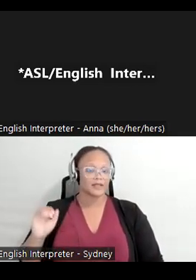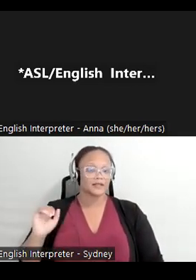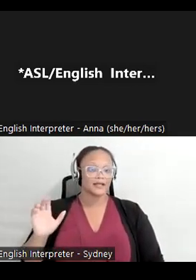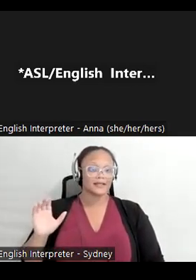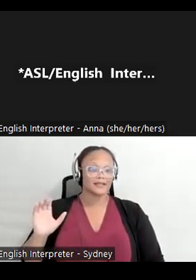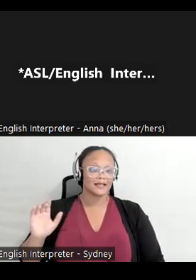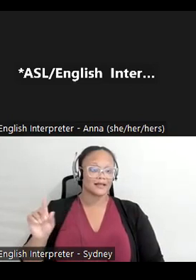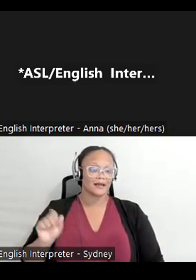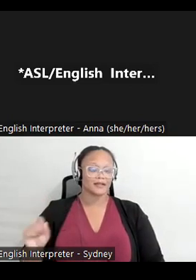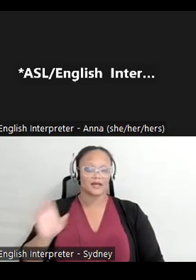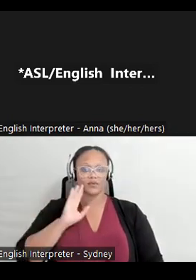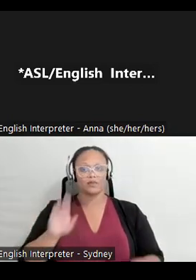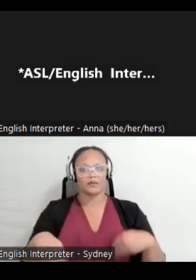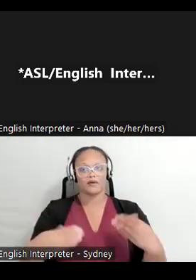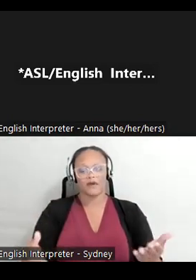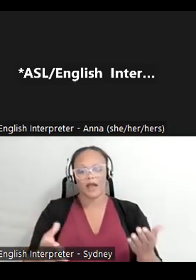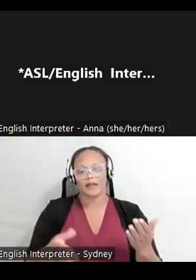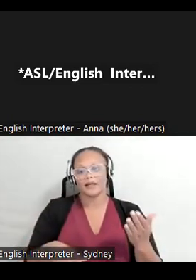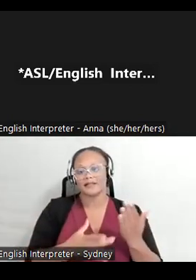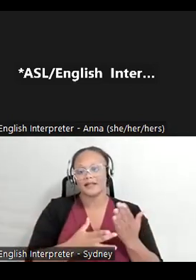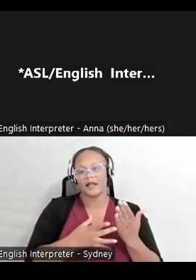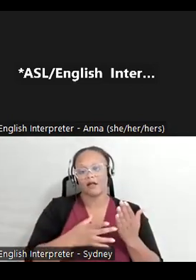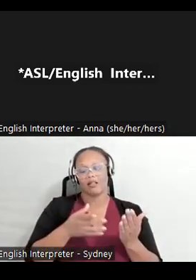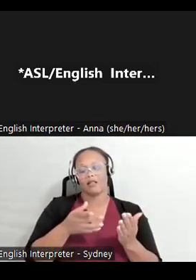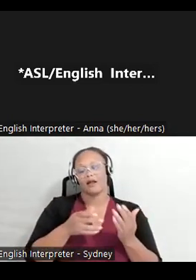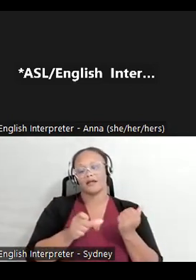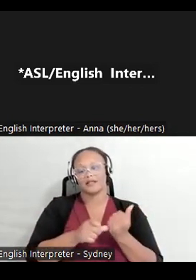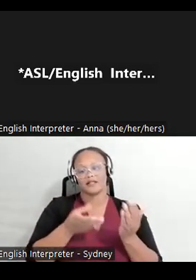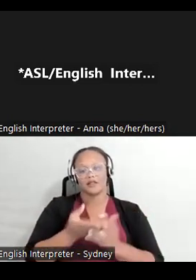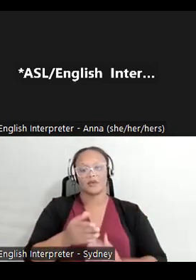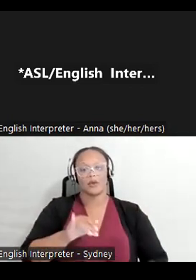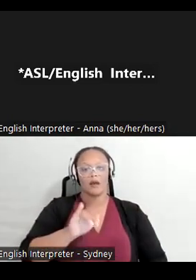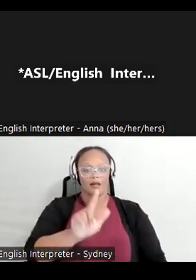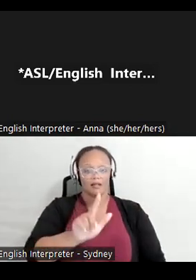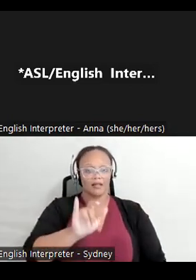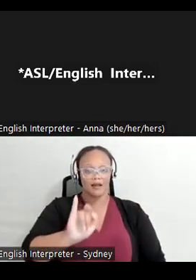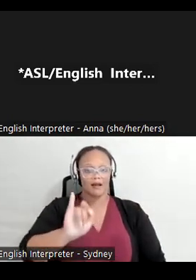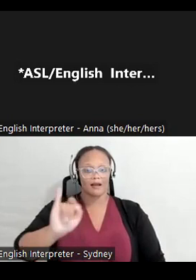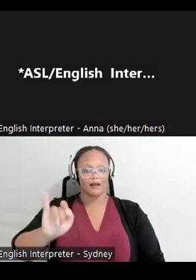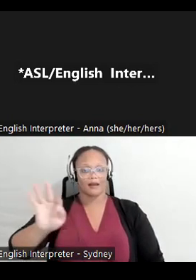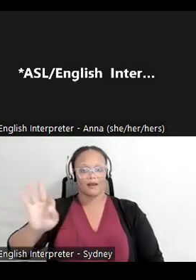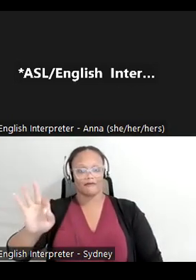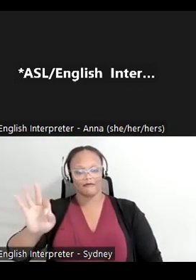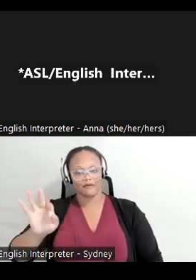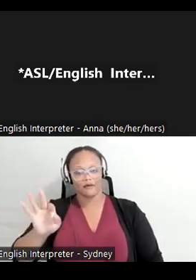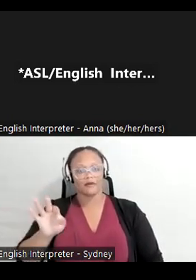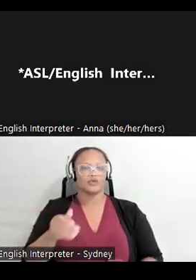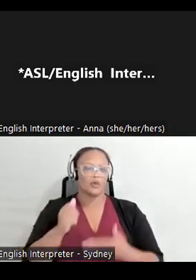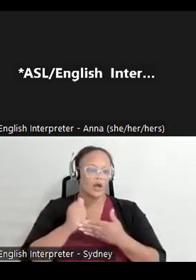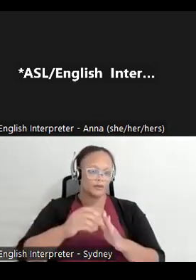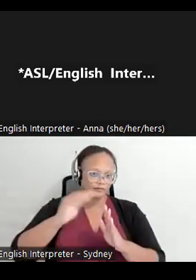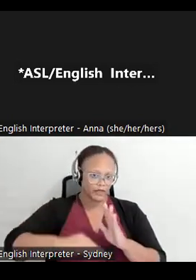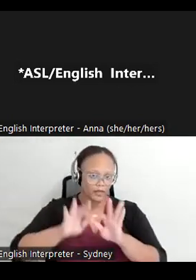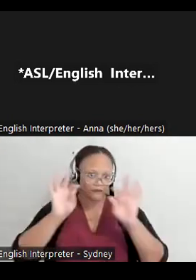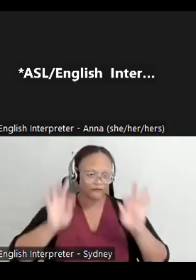technical assistance through LIF to support the proper completion of forms. Grantees requesting